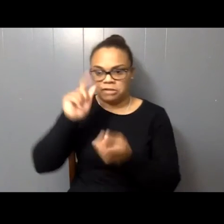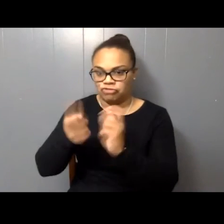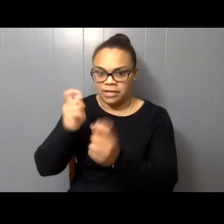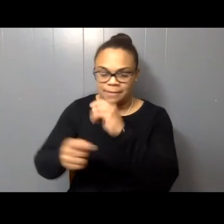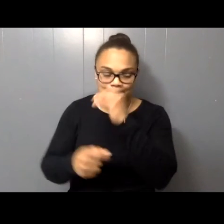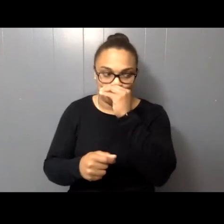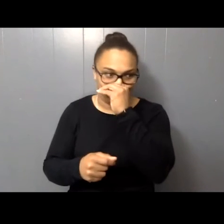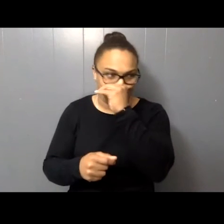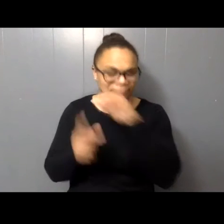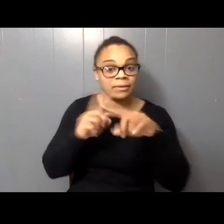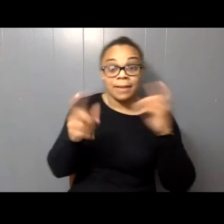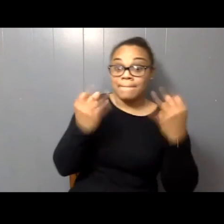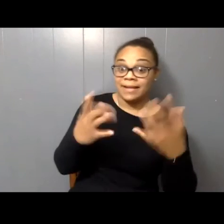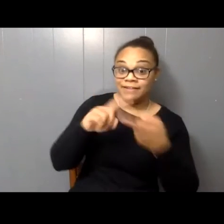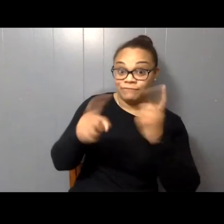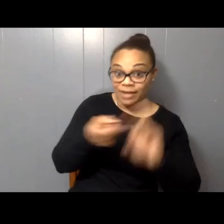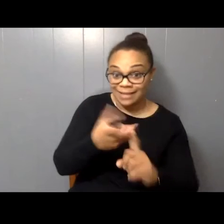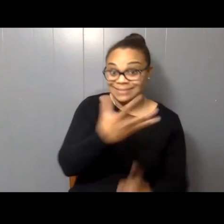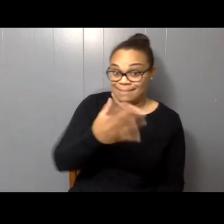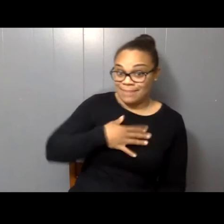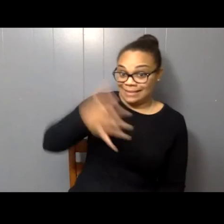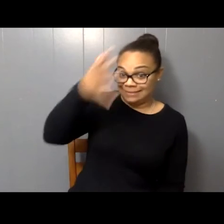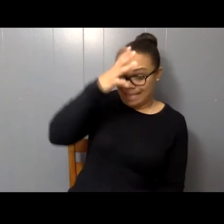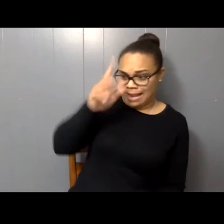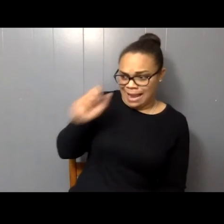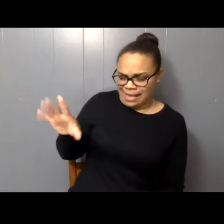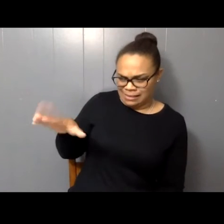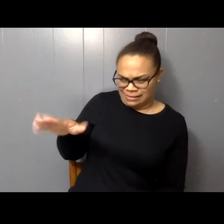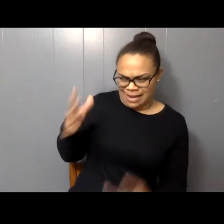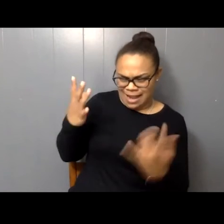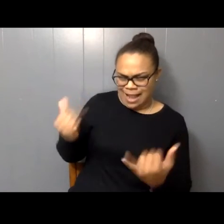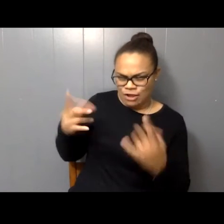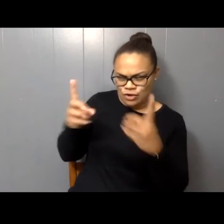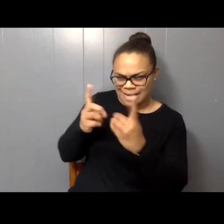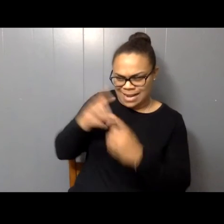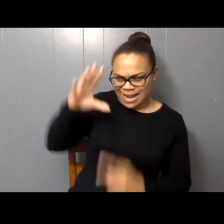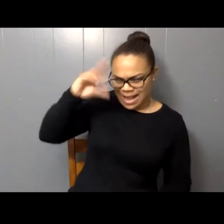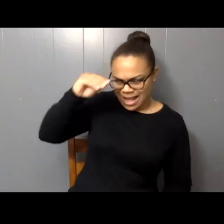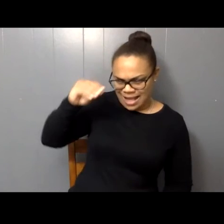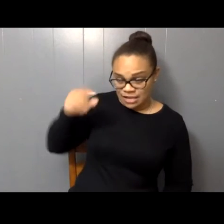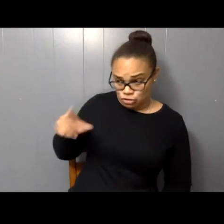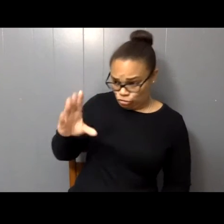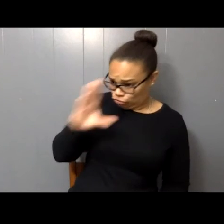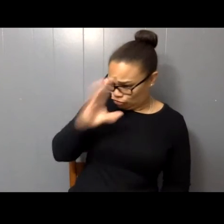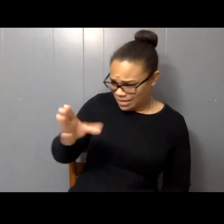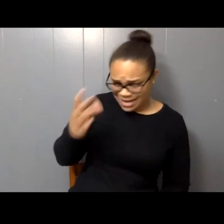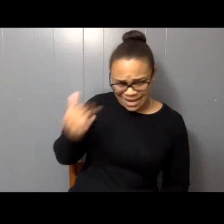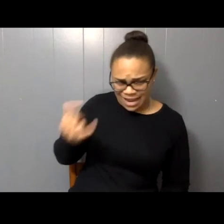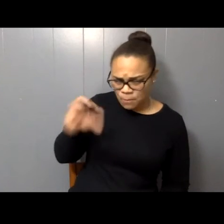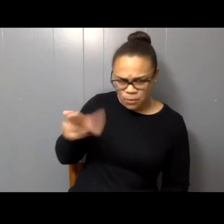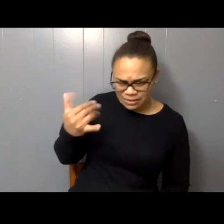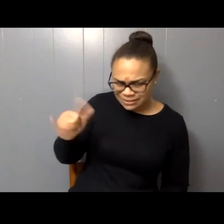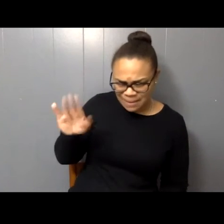me, so like now that you're with a guy, are you straight again or are you still bi, like what's the deal? And